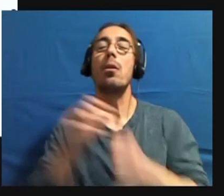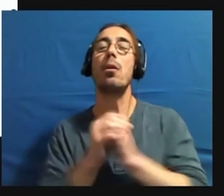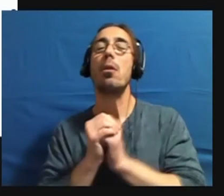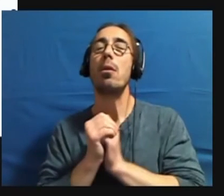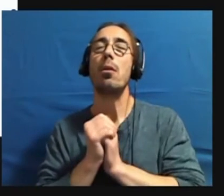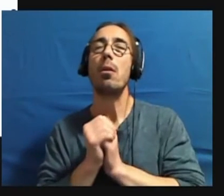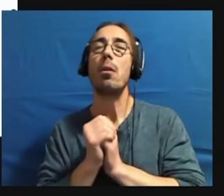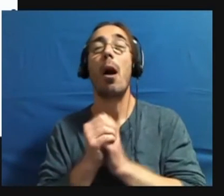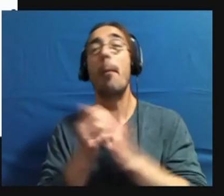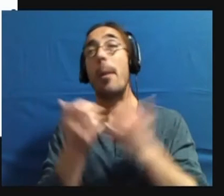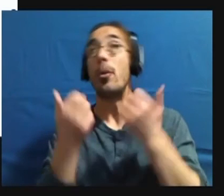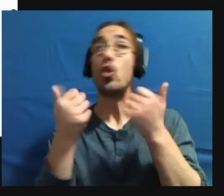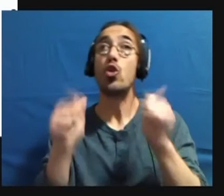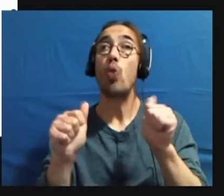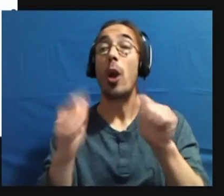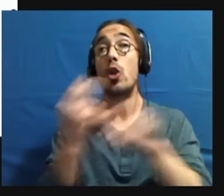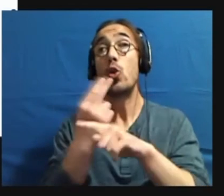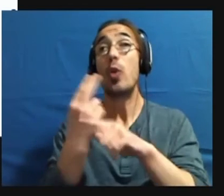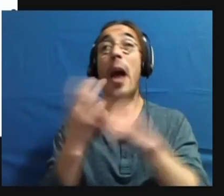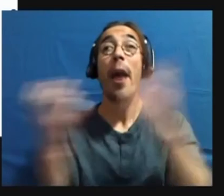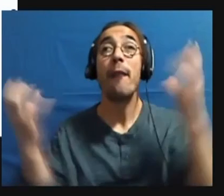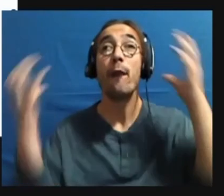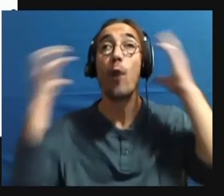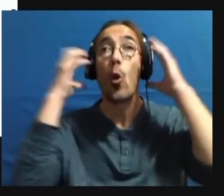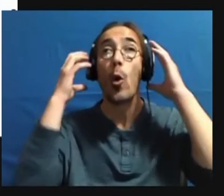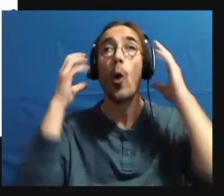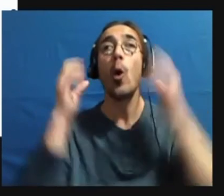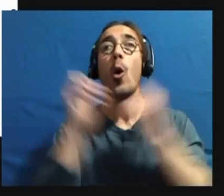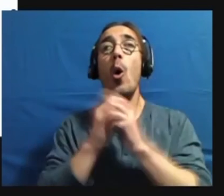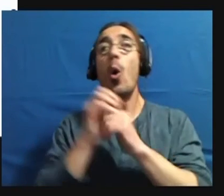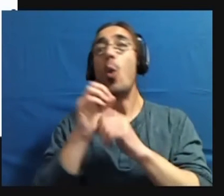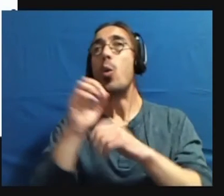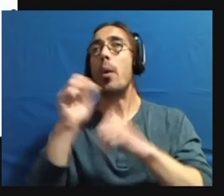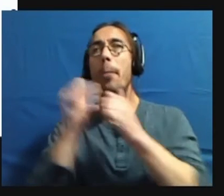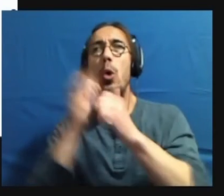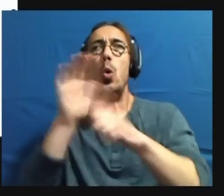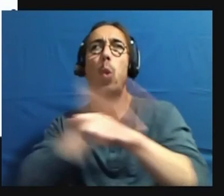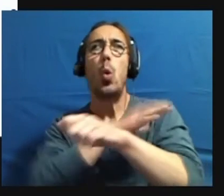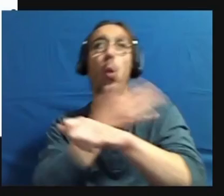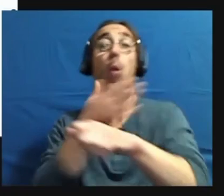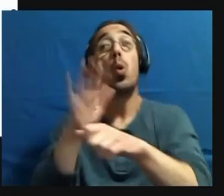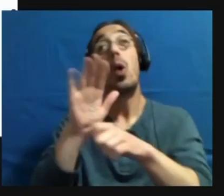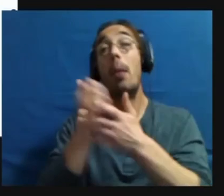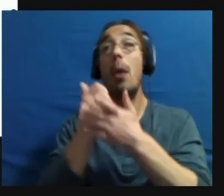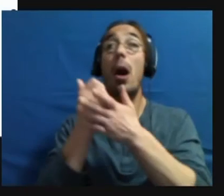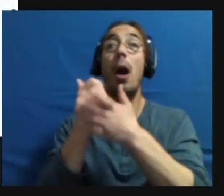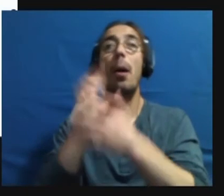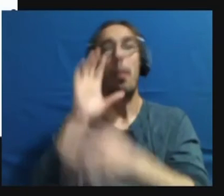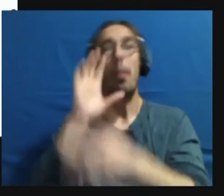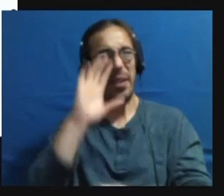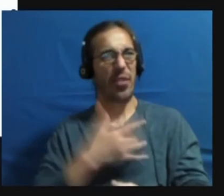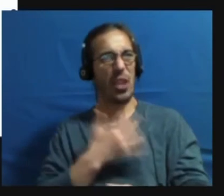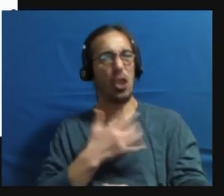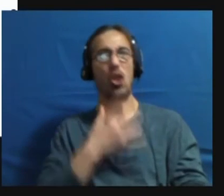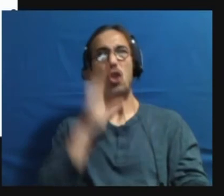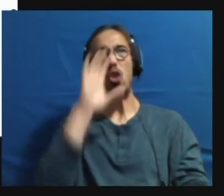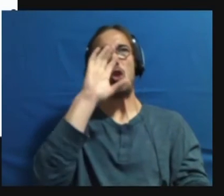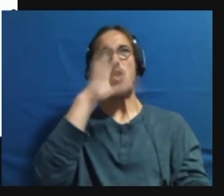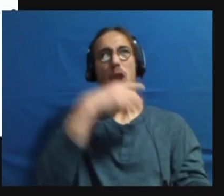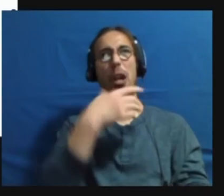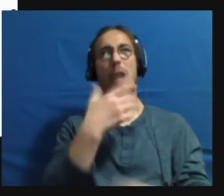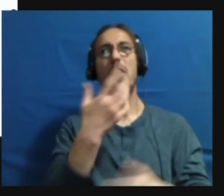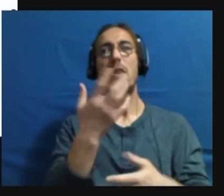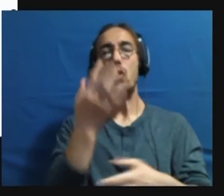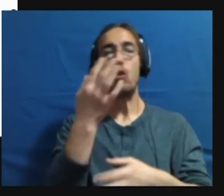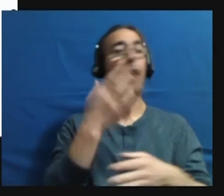if he can wear headphones, or playing some music that might be kind of strange to us, but filling in a joy